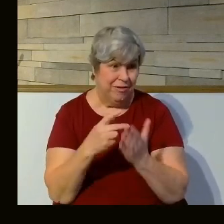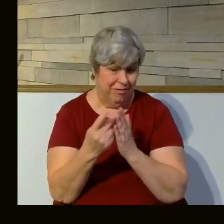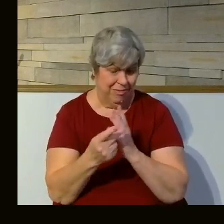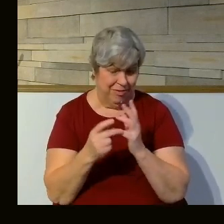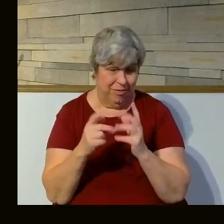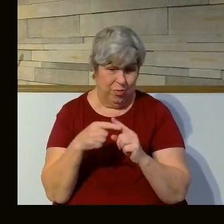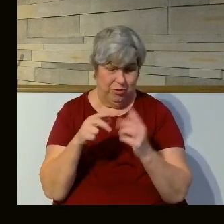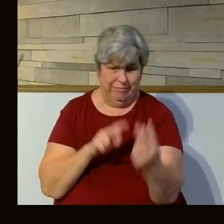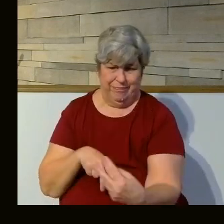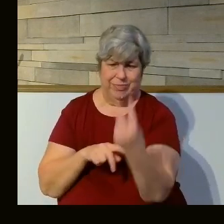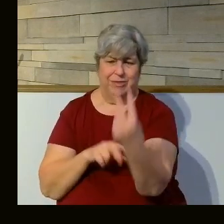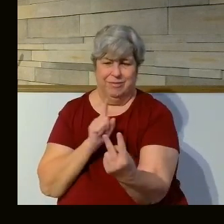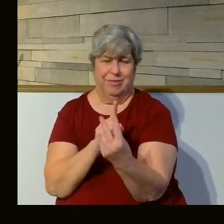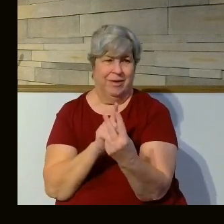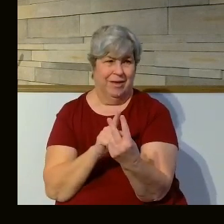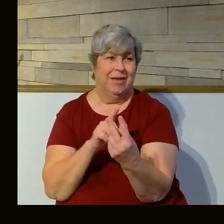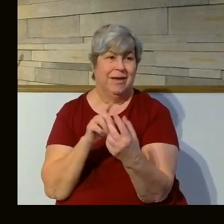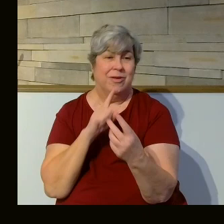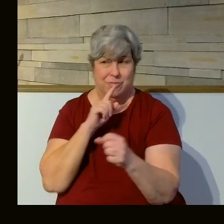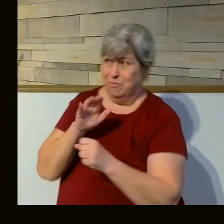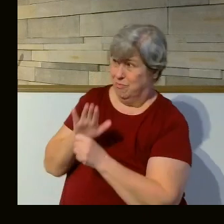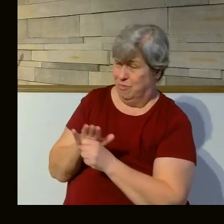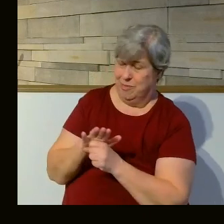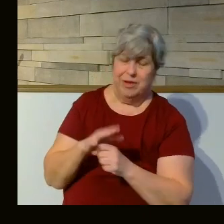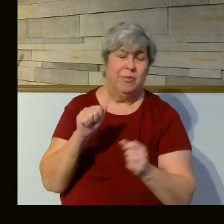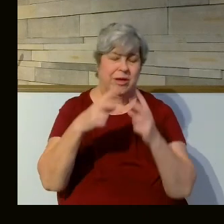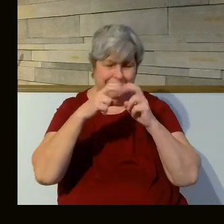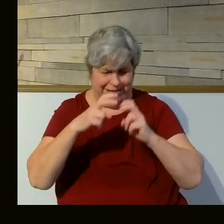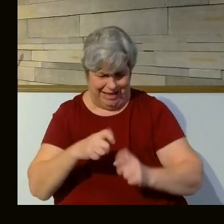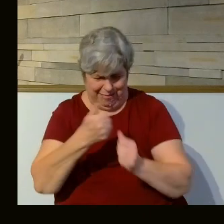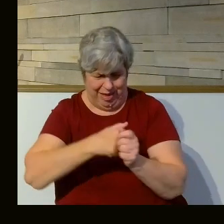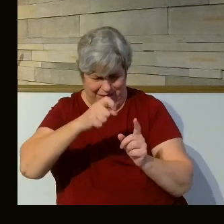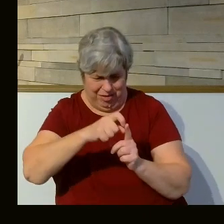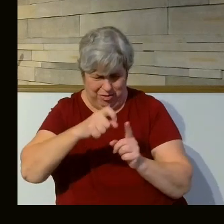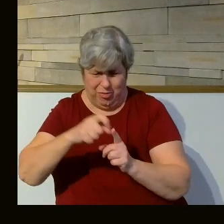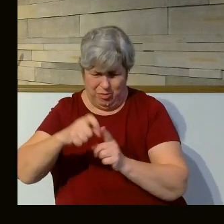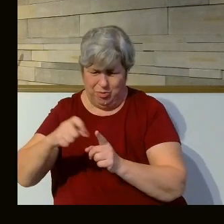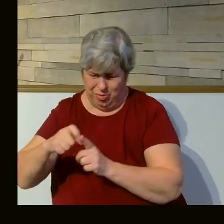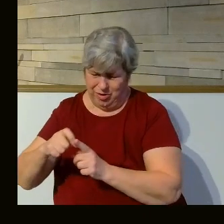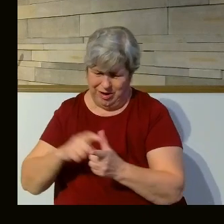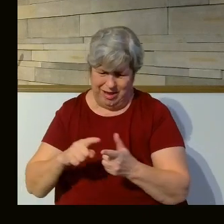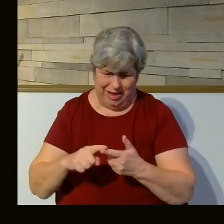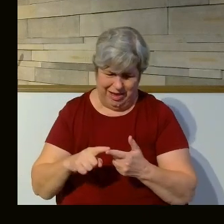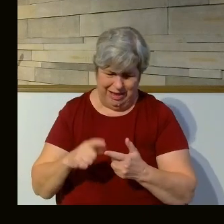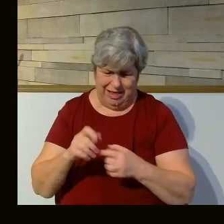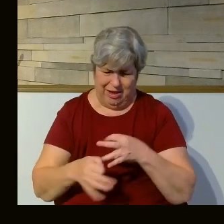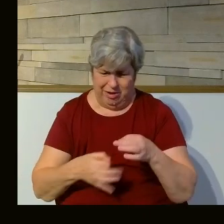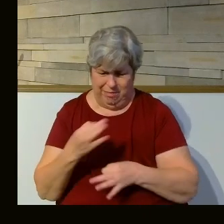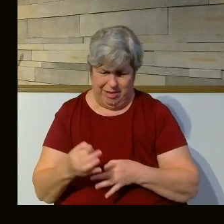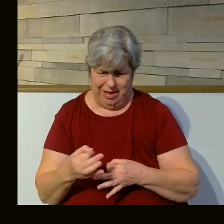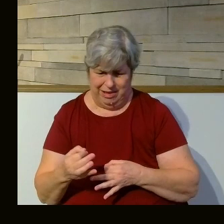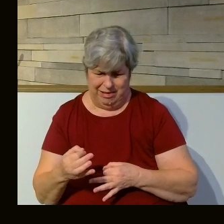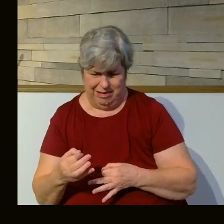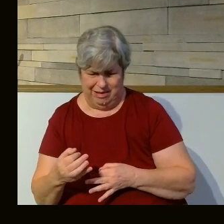I don't think that's the way that we need to do it. We could examine each word, classify every word, and then we can put in place an extreme ethic, just like